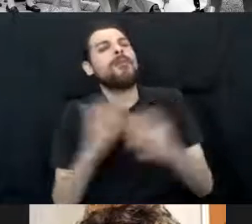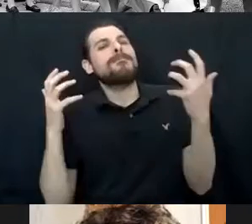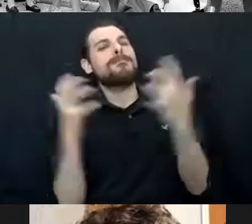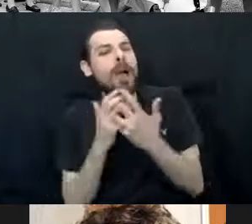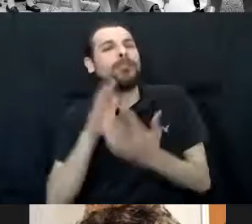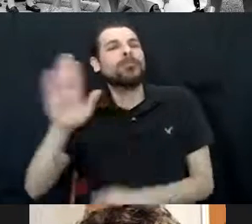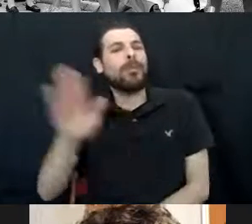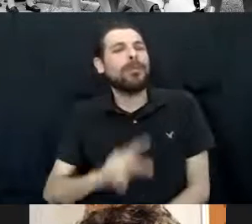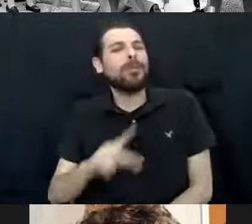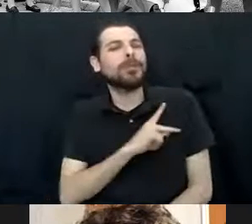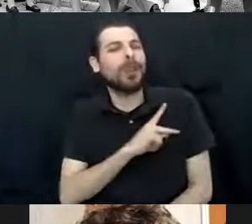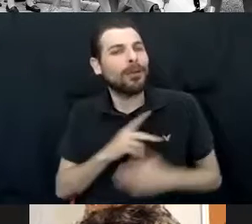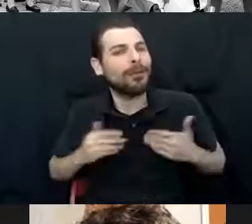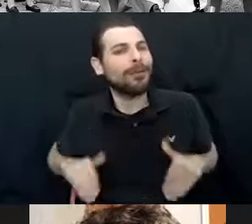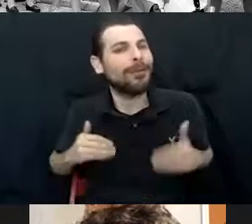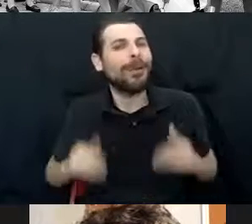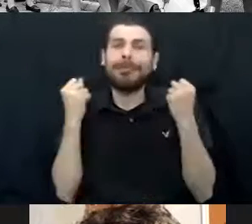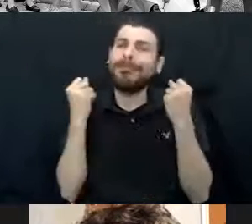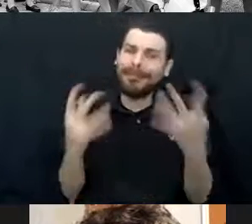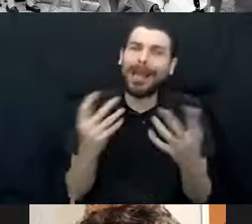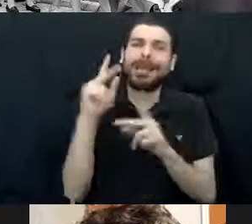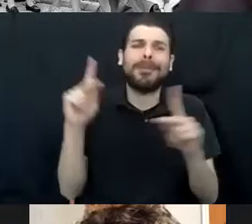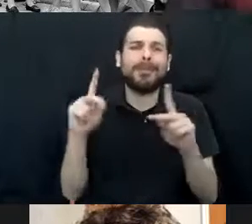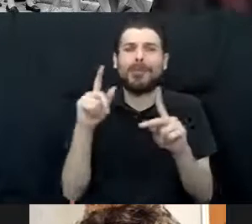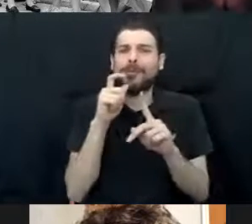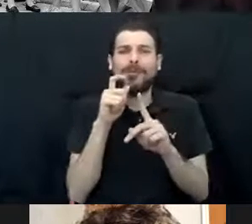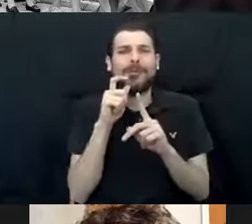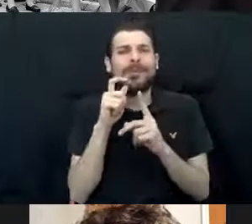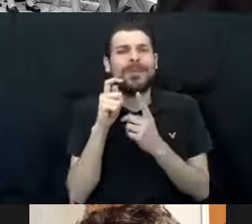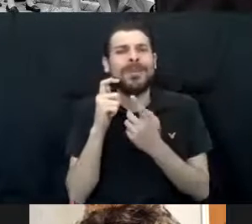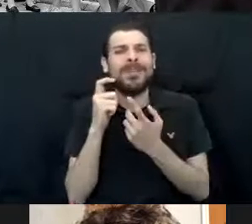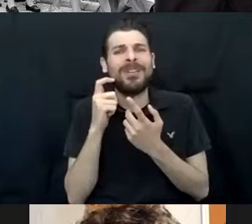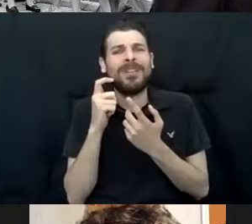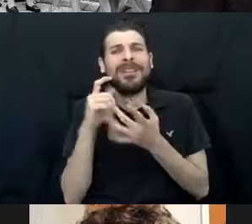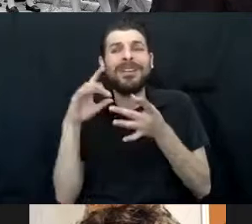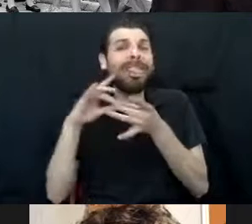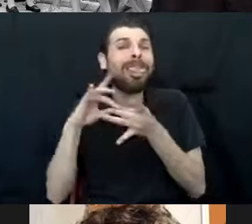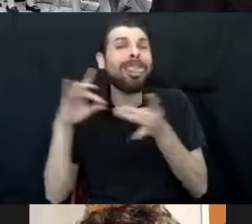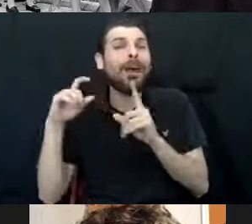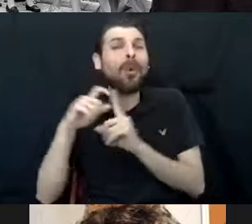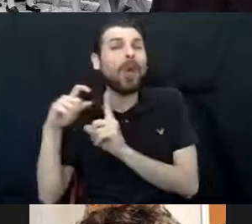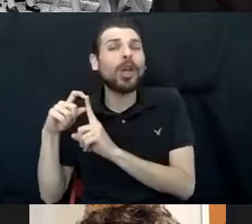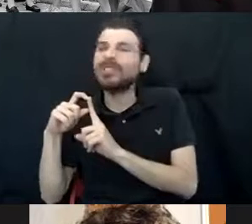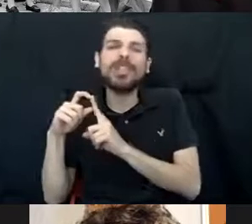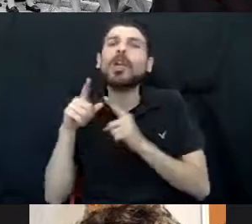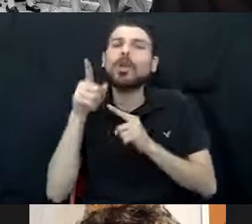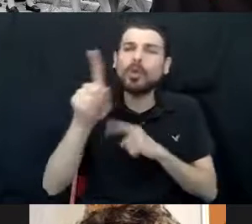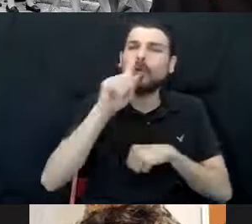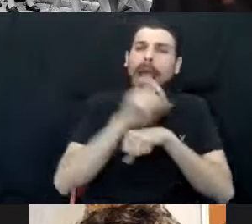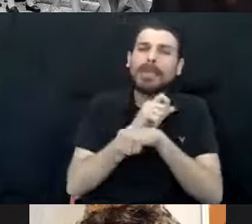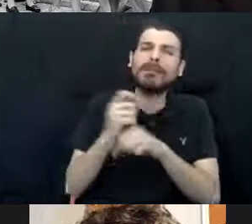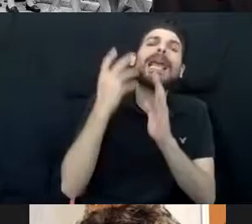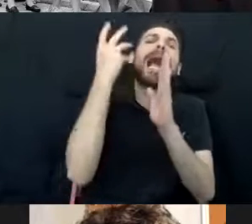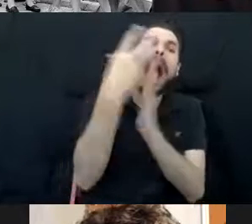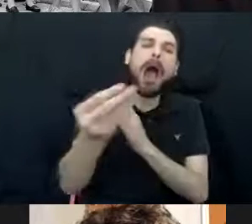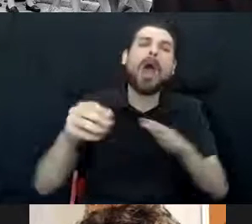There's so many other freedom people who not only say the words, but actually go out and do it. They put